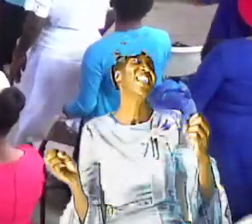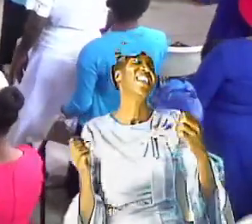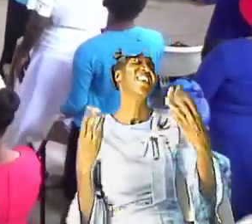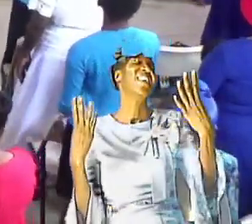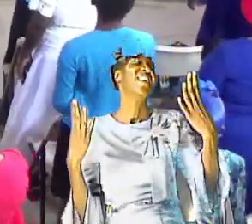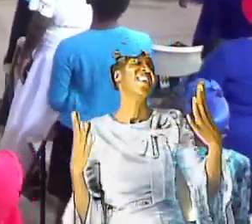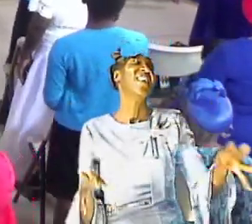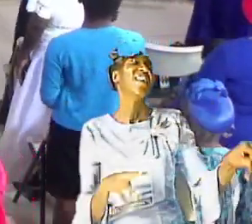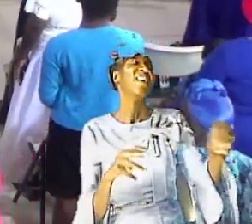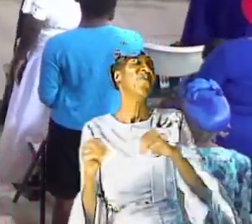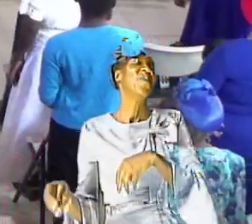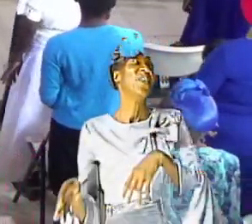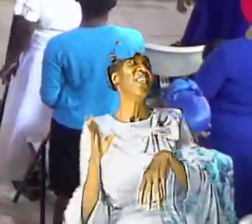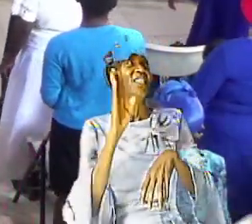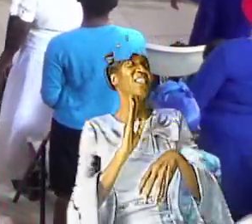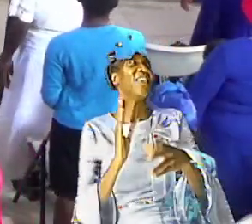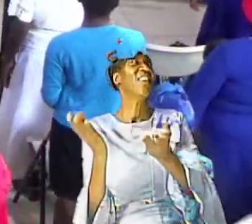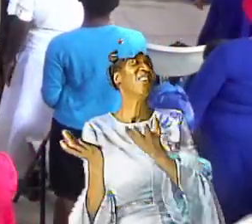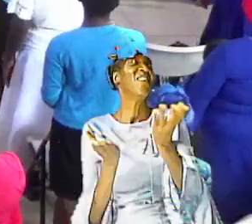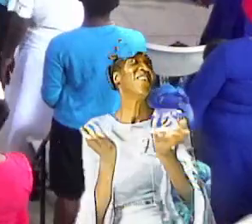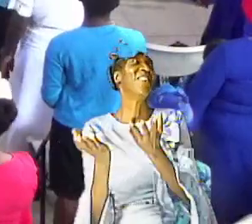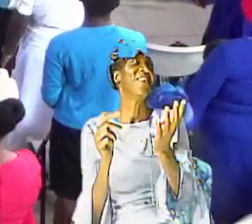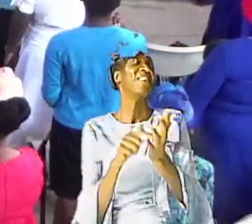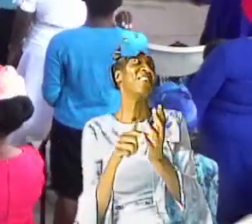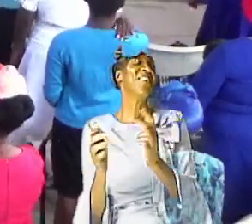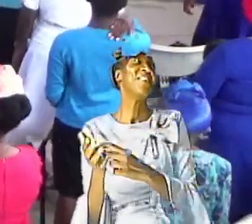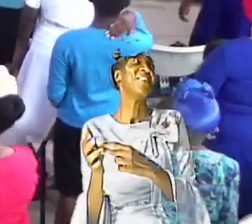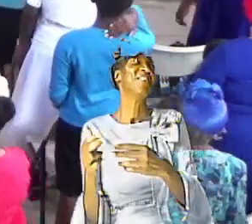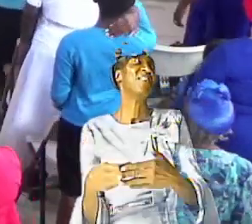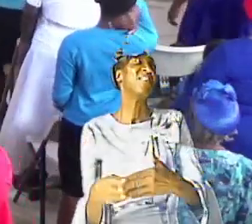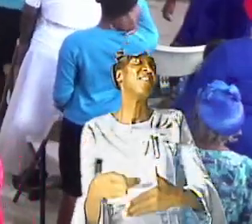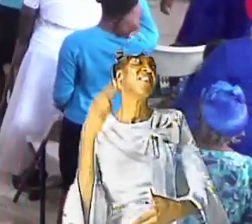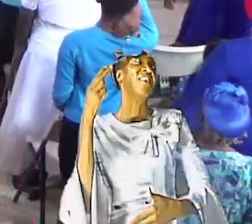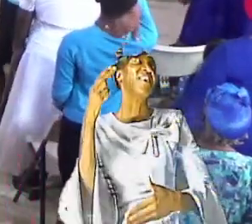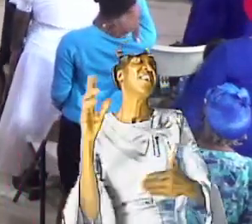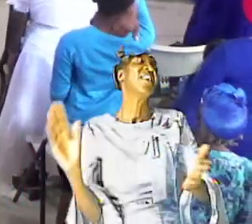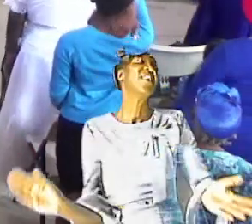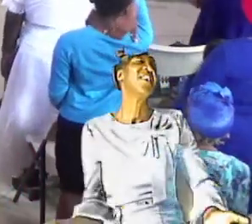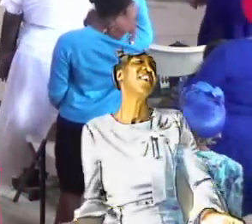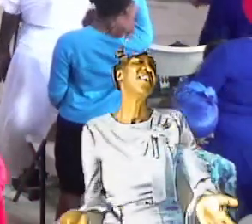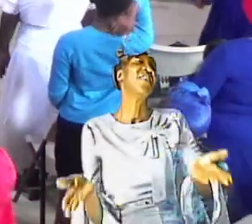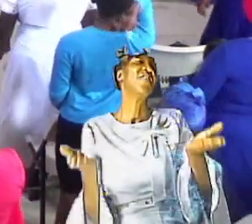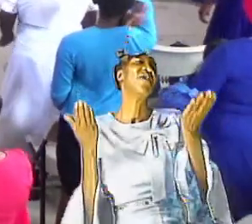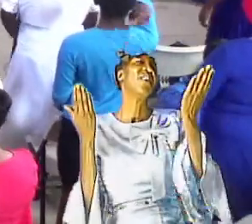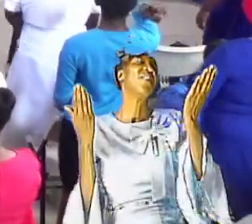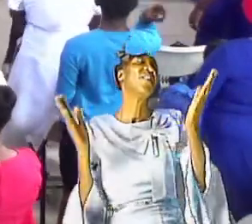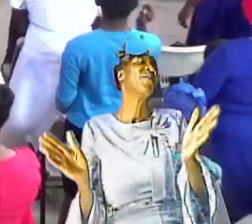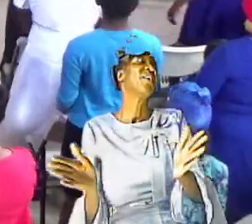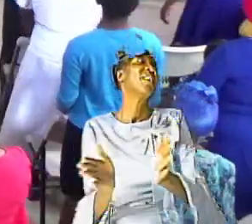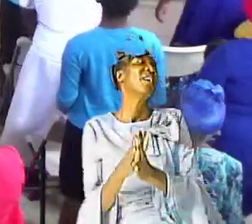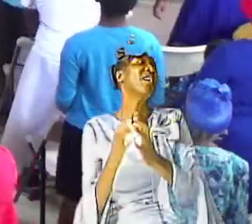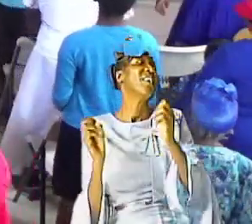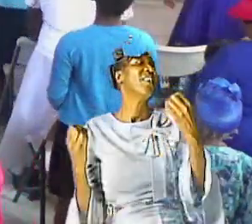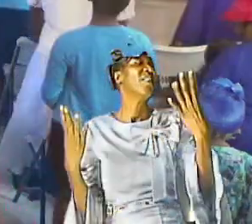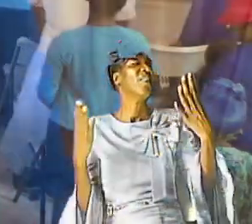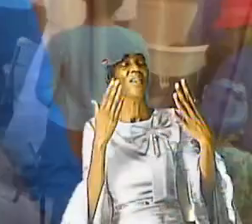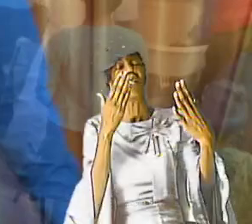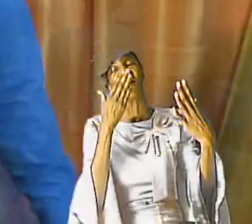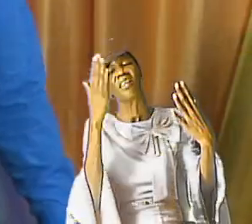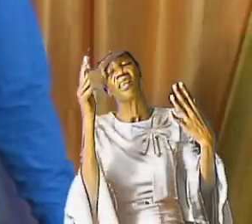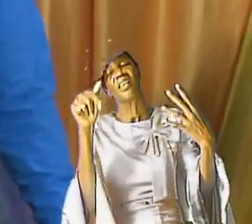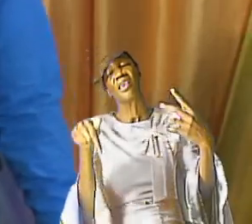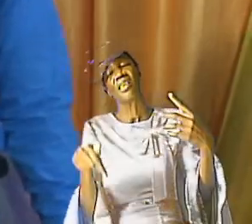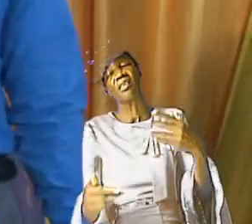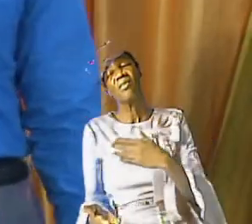we serve. Jesus, you are high and lifted up. Hallelujah. We thank you this